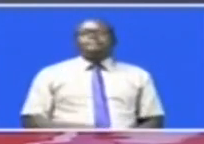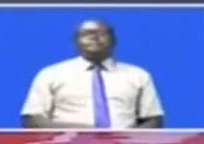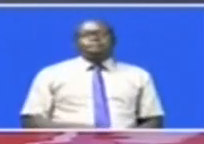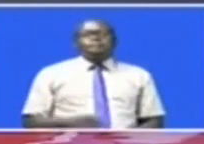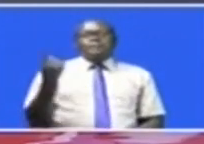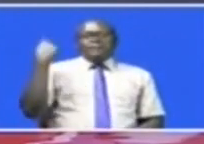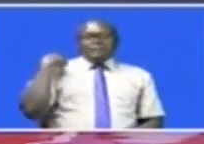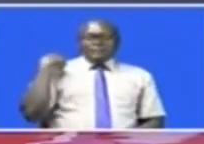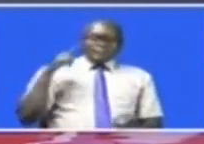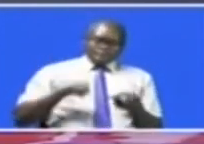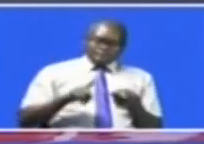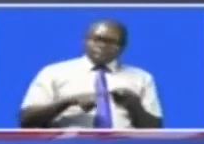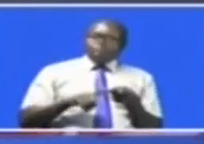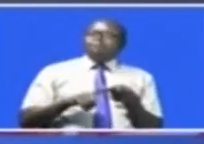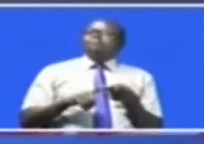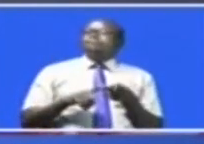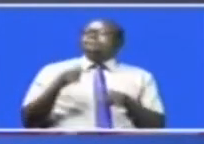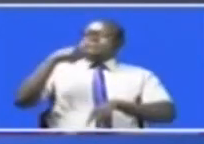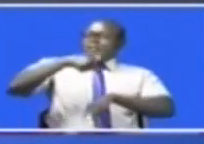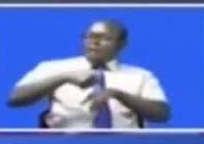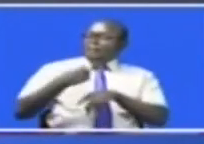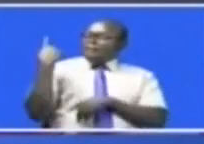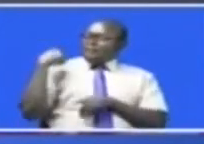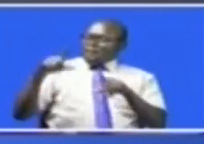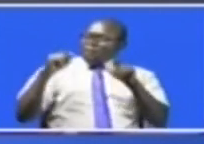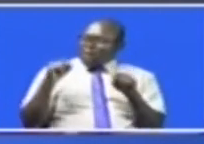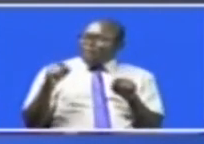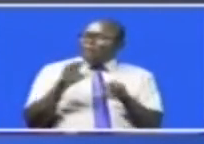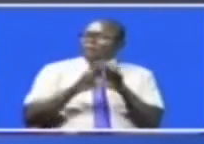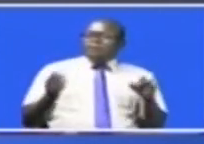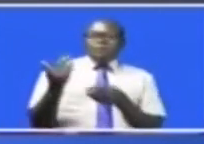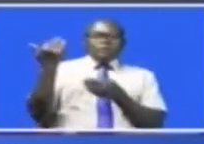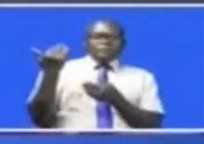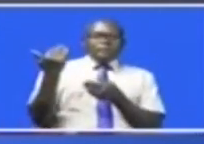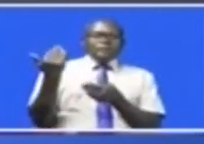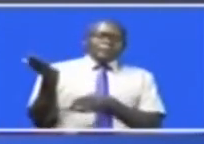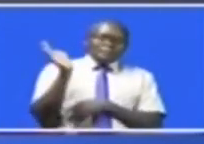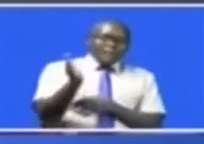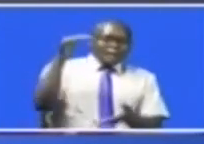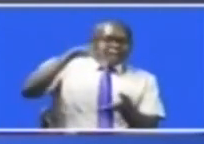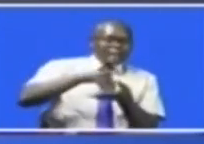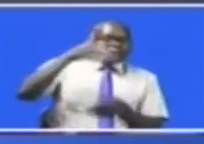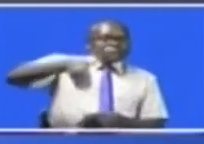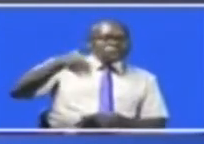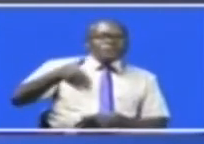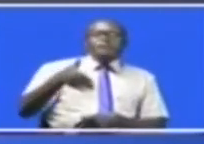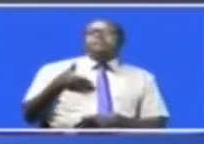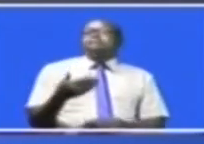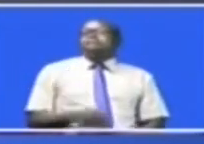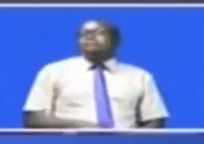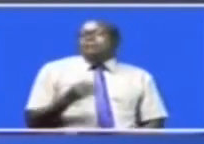there yesterday as well with him. And while he was there, he actually said they did not expect to go back to the DCI